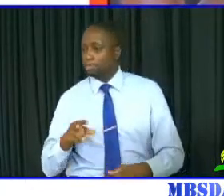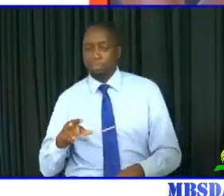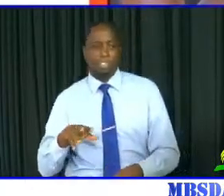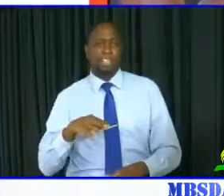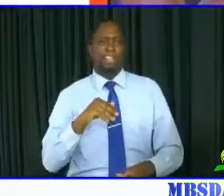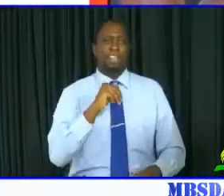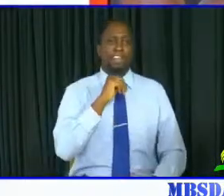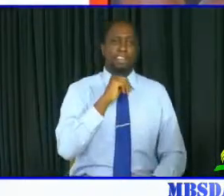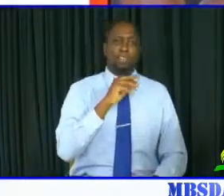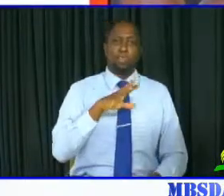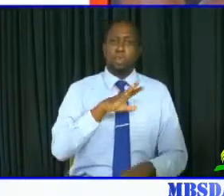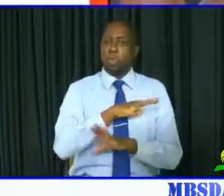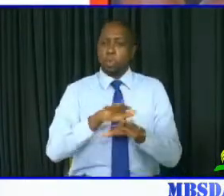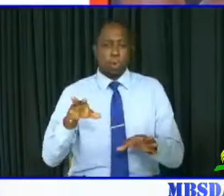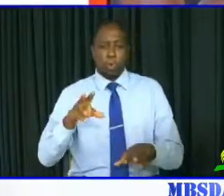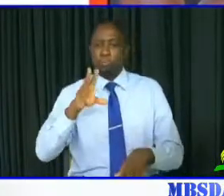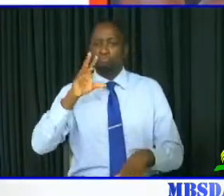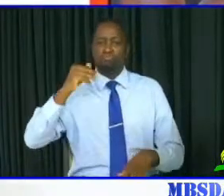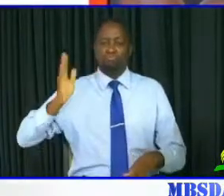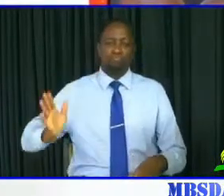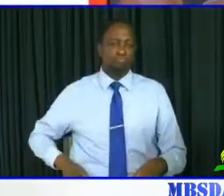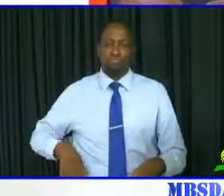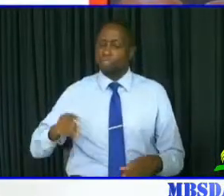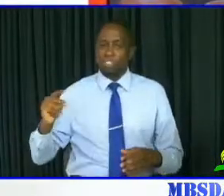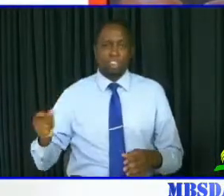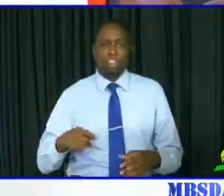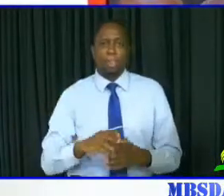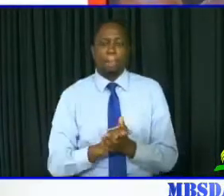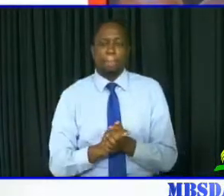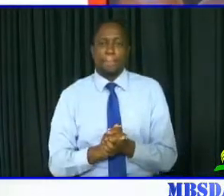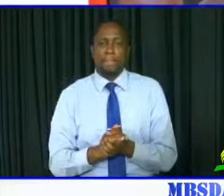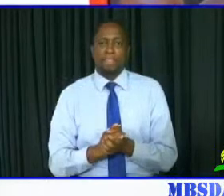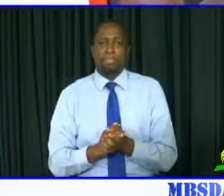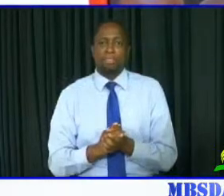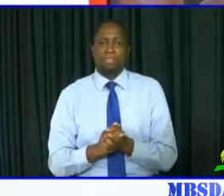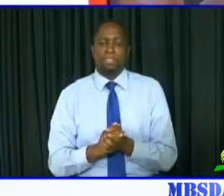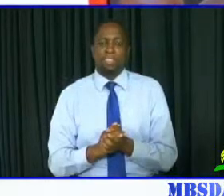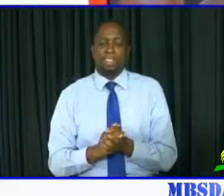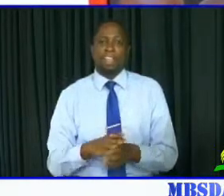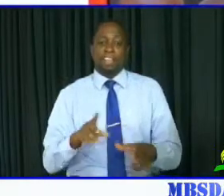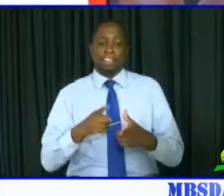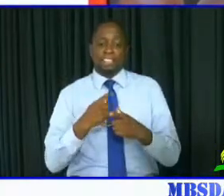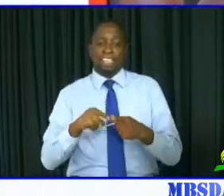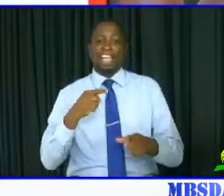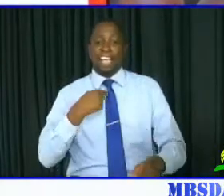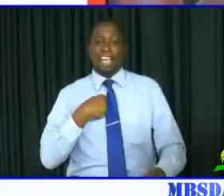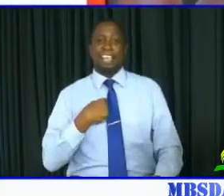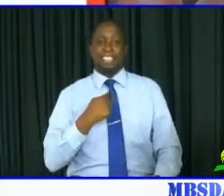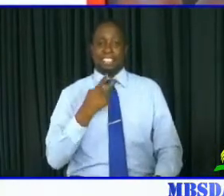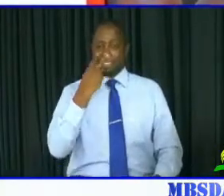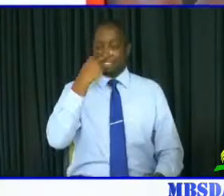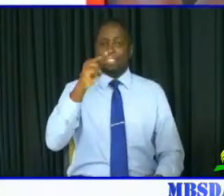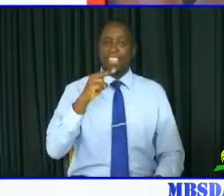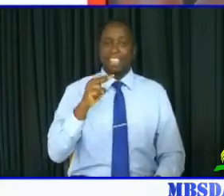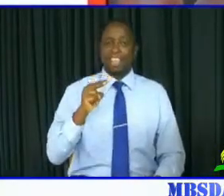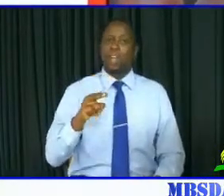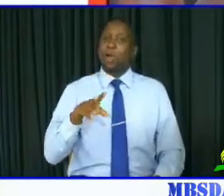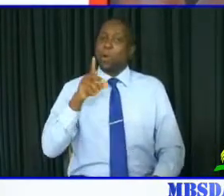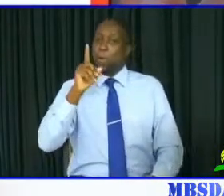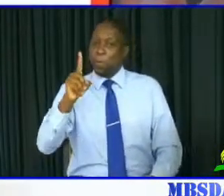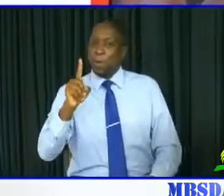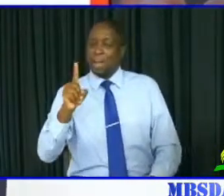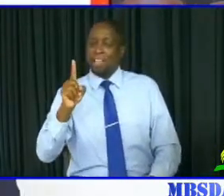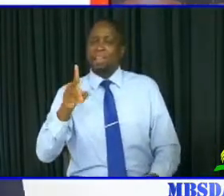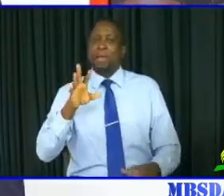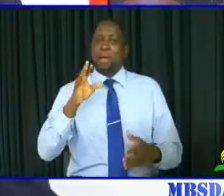him Bunny. That's all I know him as. He drove a car named Original Galman. So I went